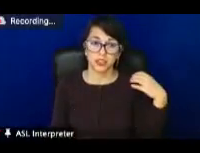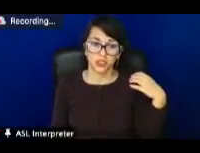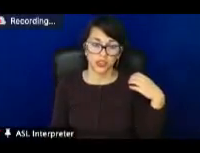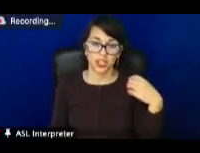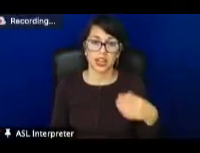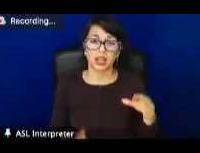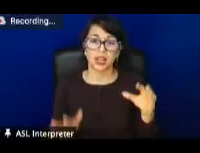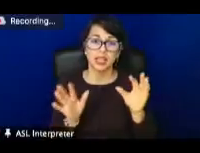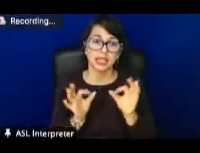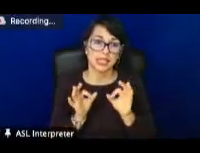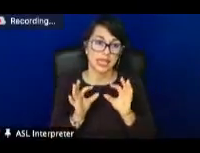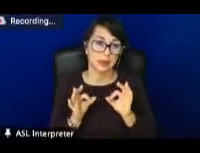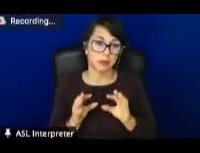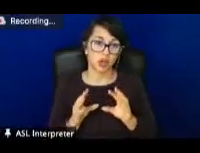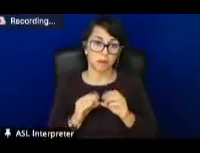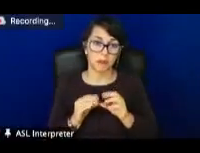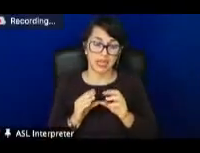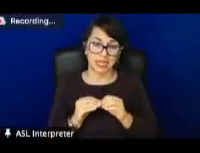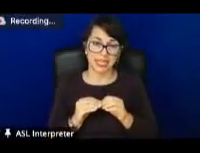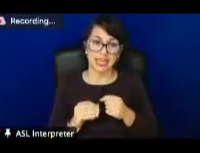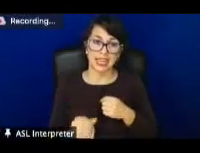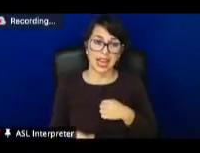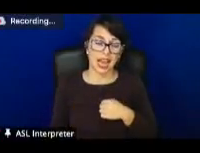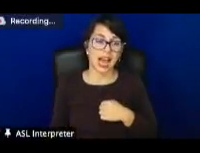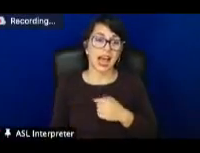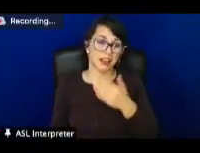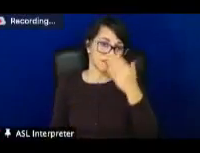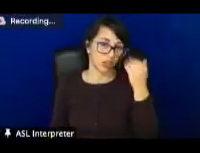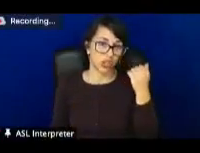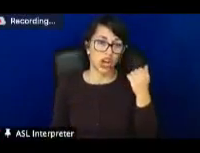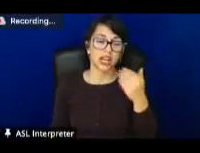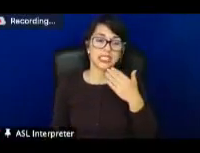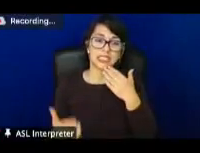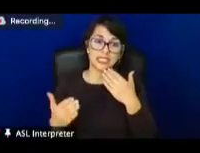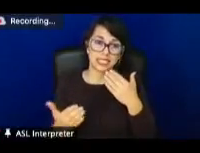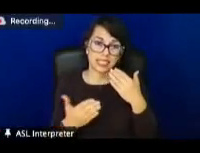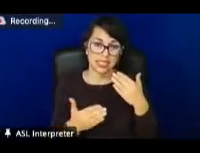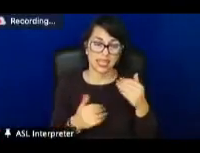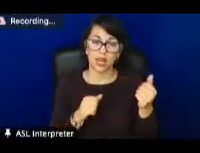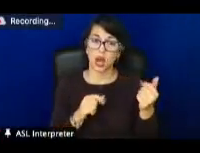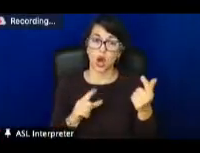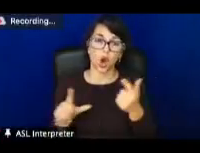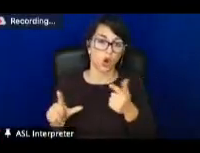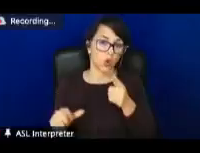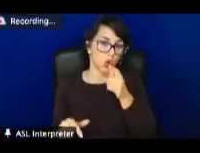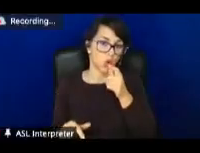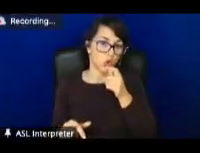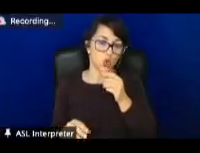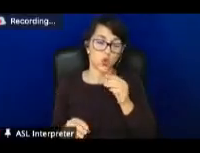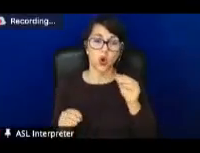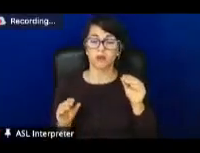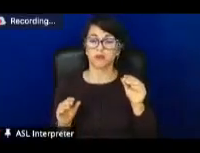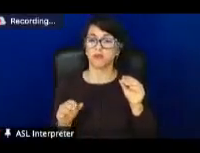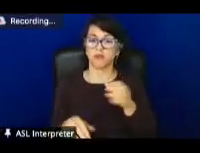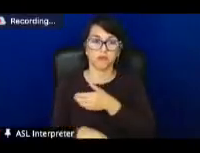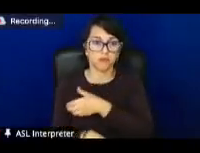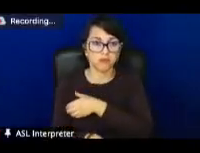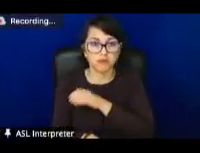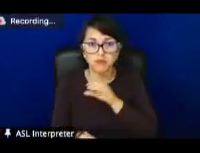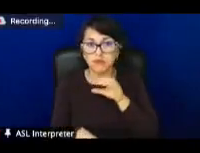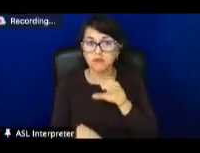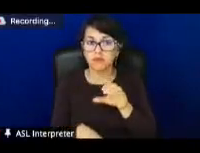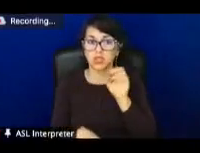E. And at the end, I forgot to thank everyone who put in all the hard work to make that meeting